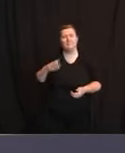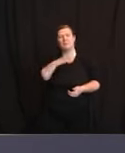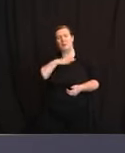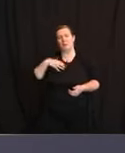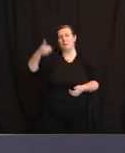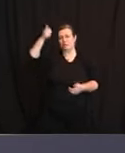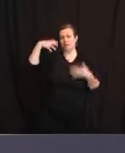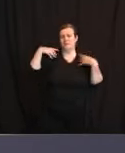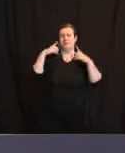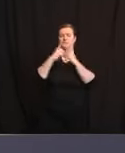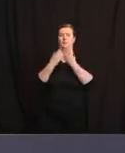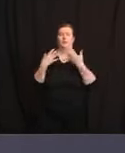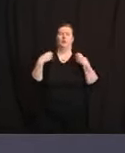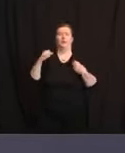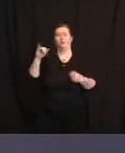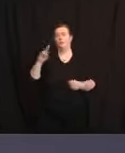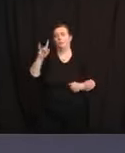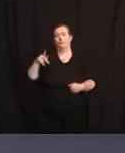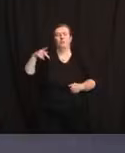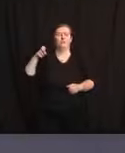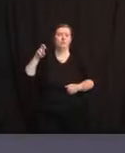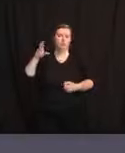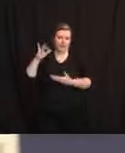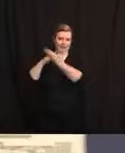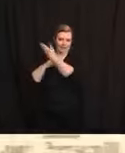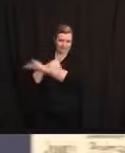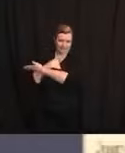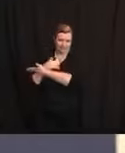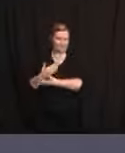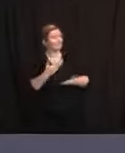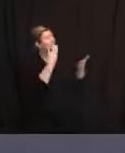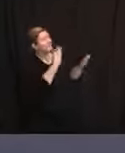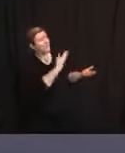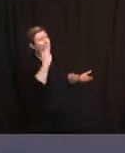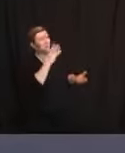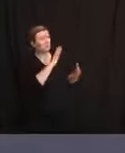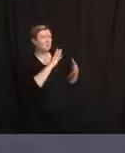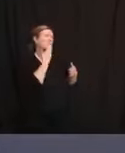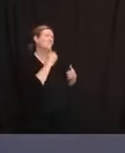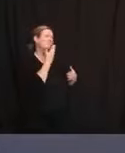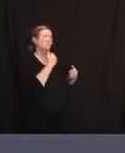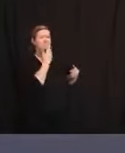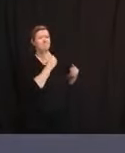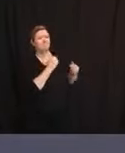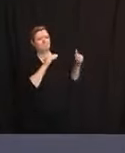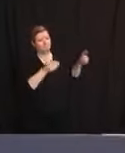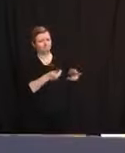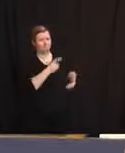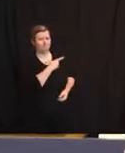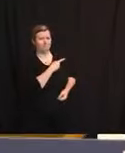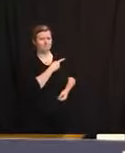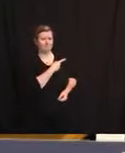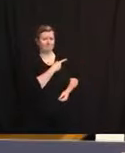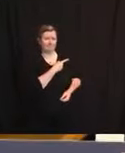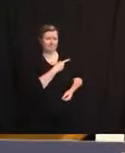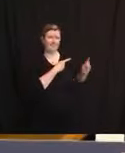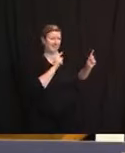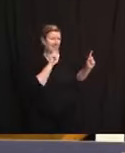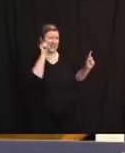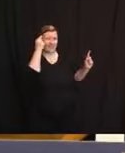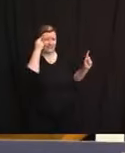Health, Judy Persichilli. Well, thank you, Governor, for that very kind introduction. As the Governor announced,